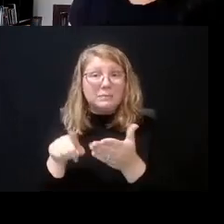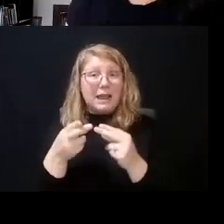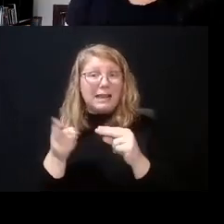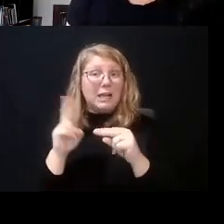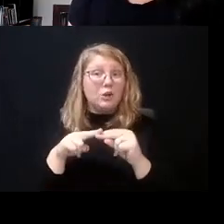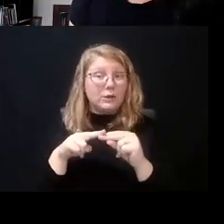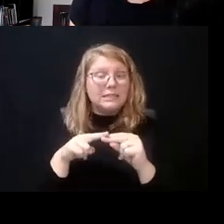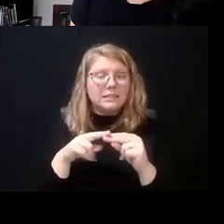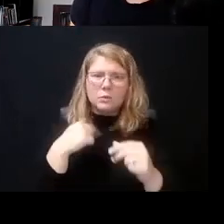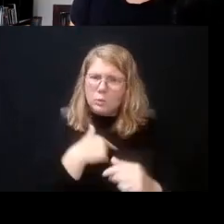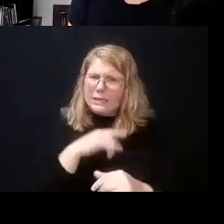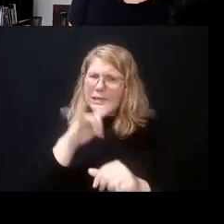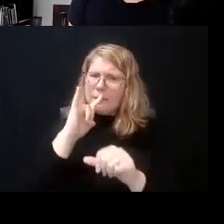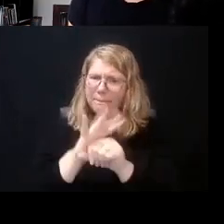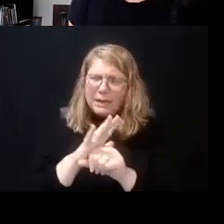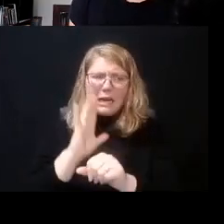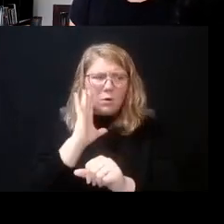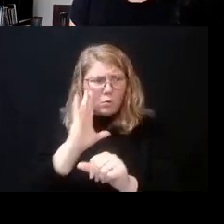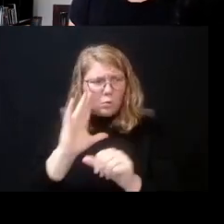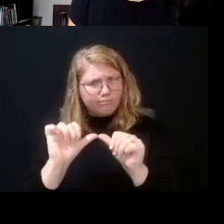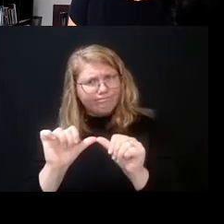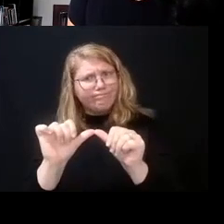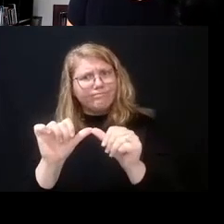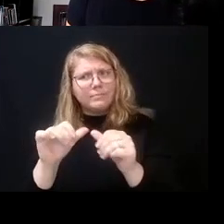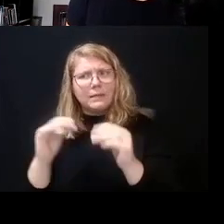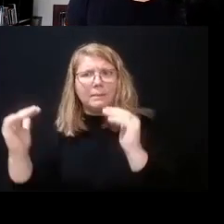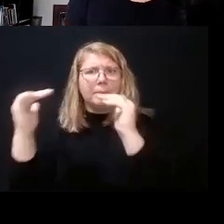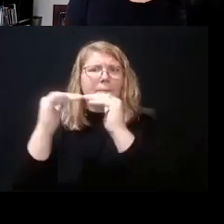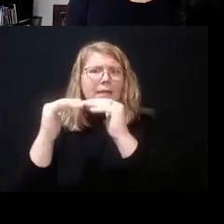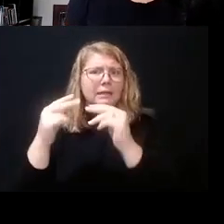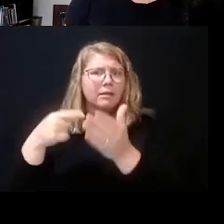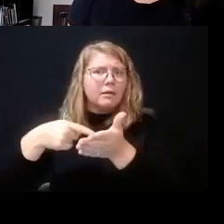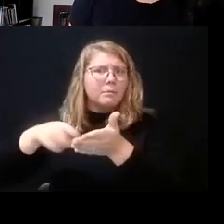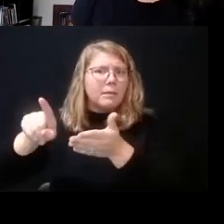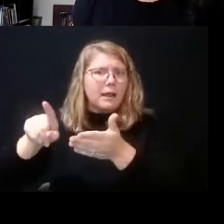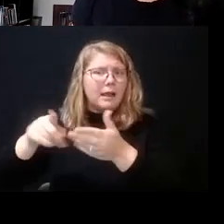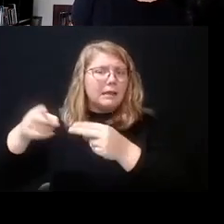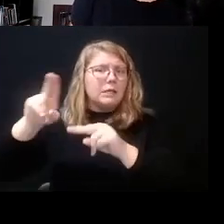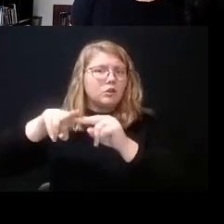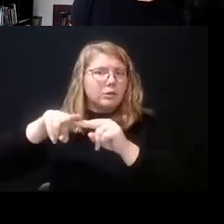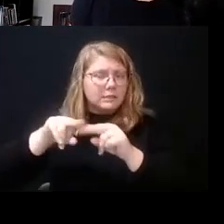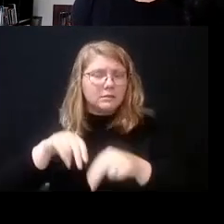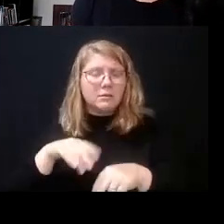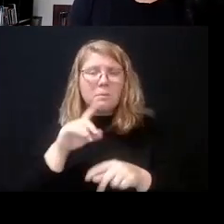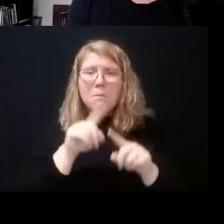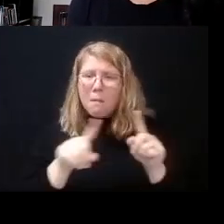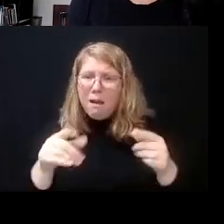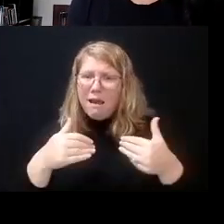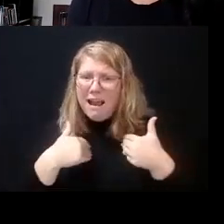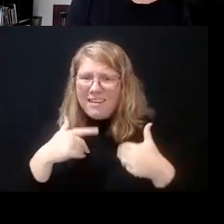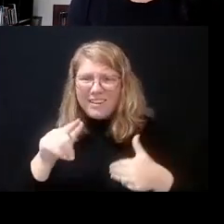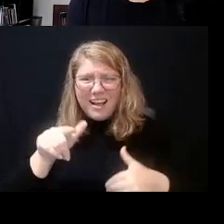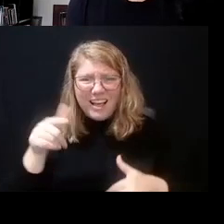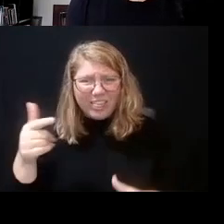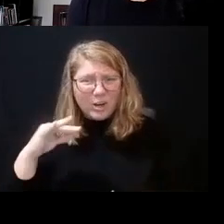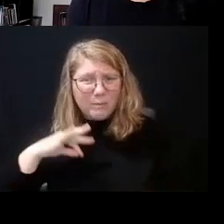commitment that we would continue to keep up with wage increases. But then, there were other benefits that